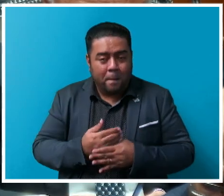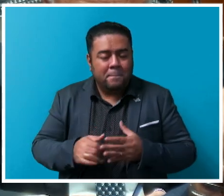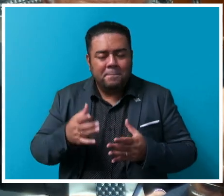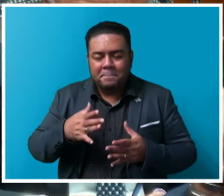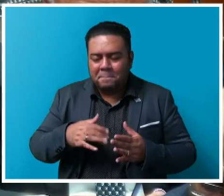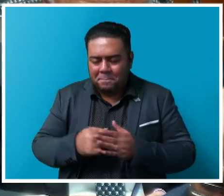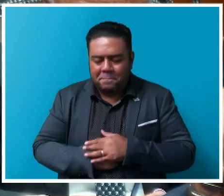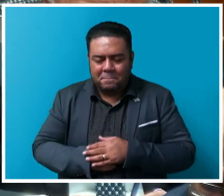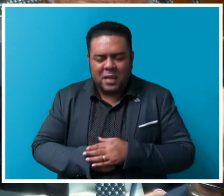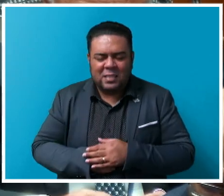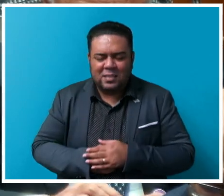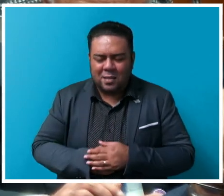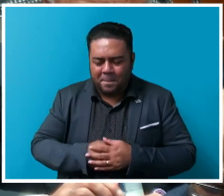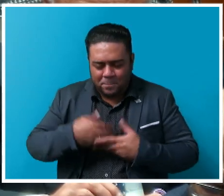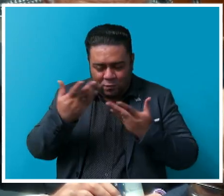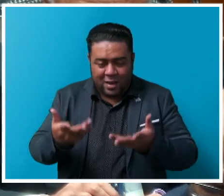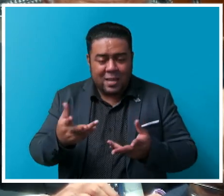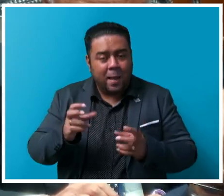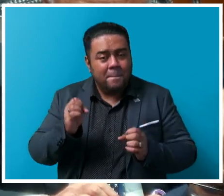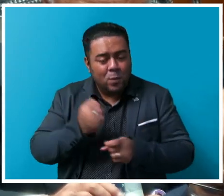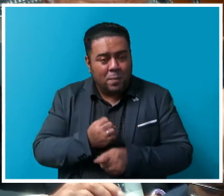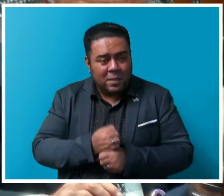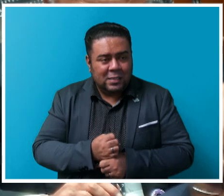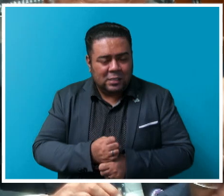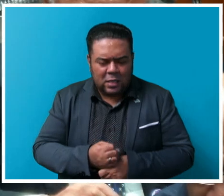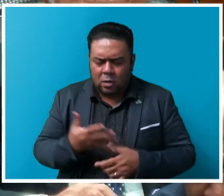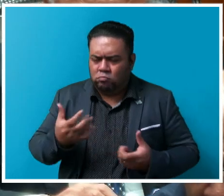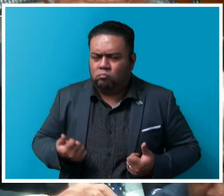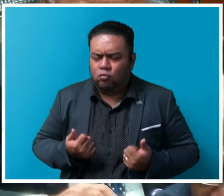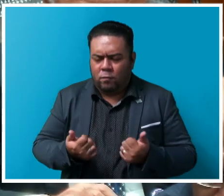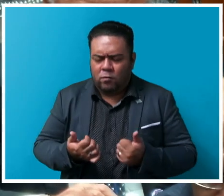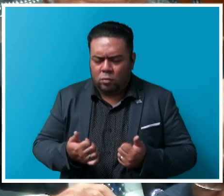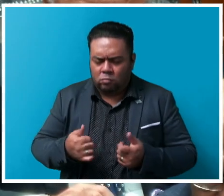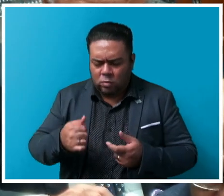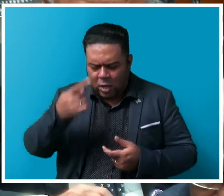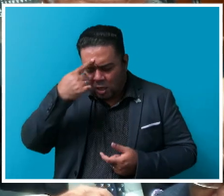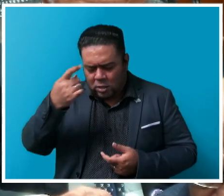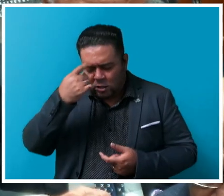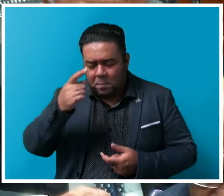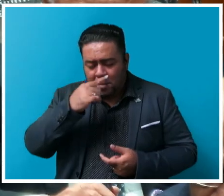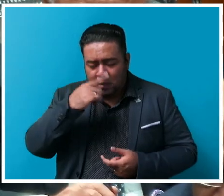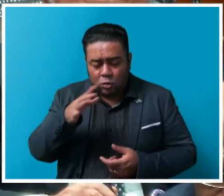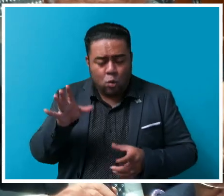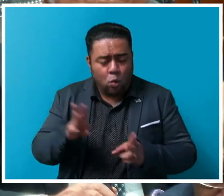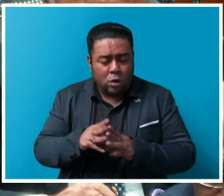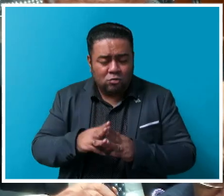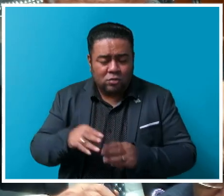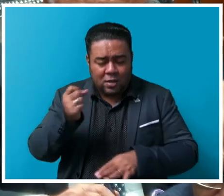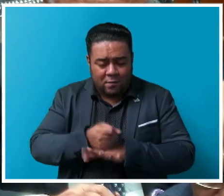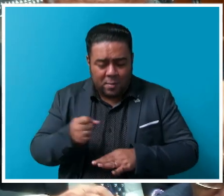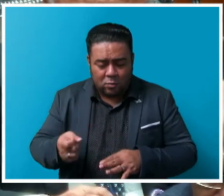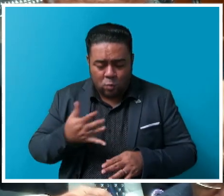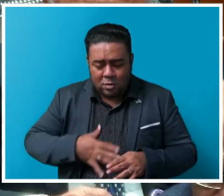economy, providing employment and driving innovation. The People's Coalition Government desires to